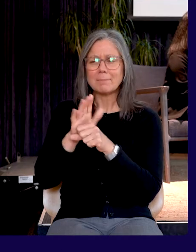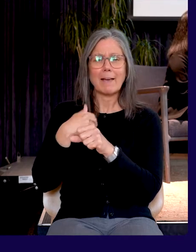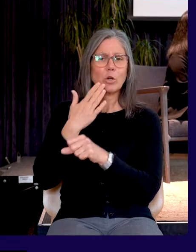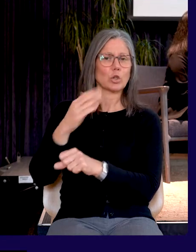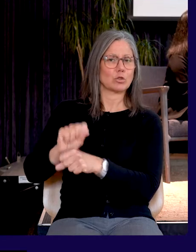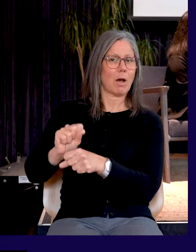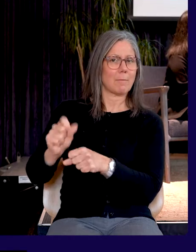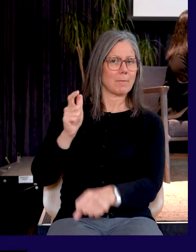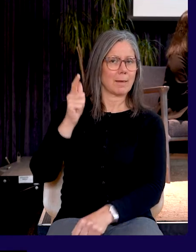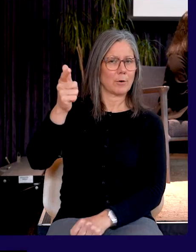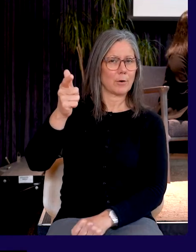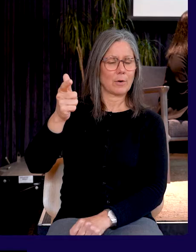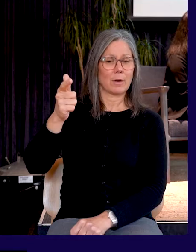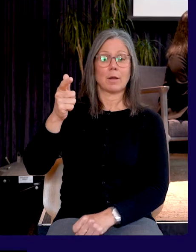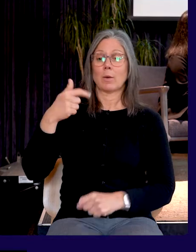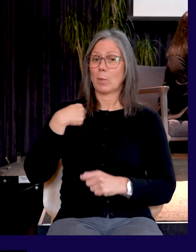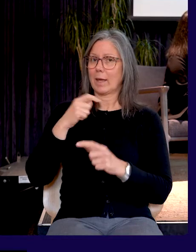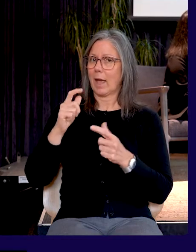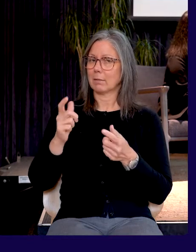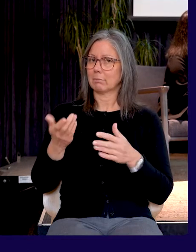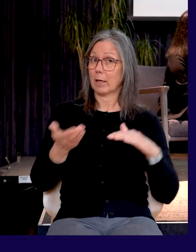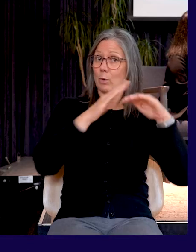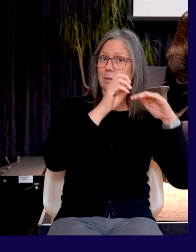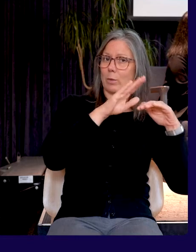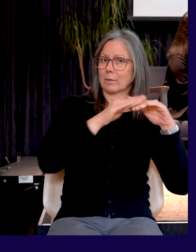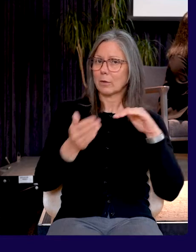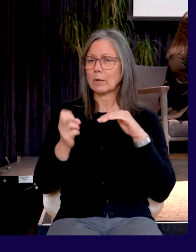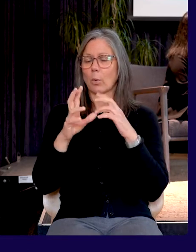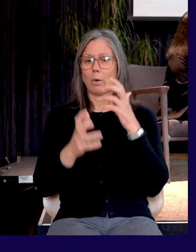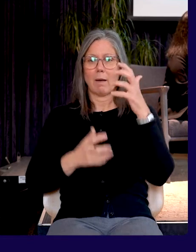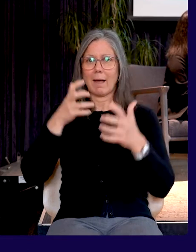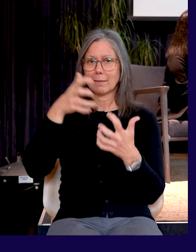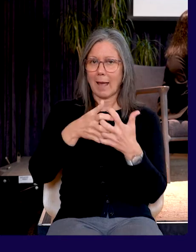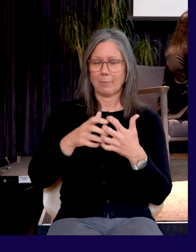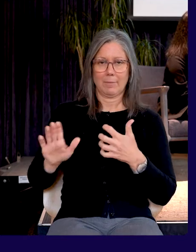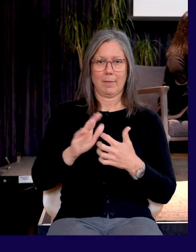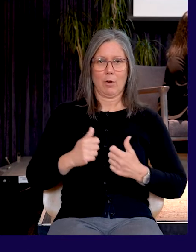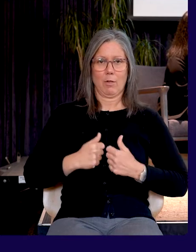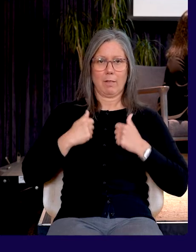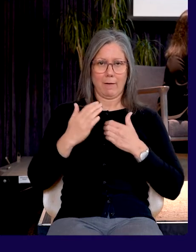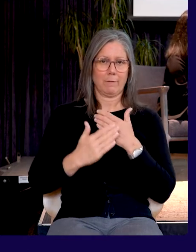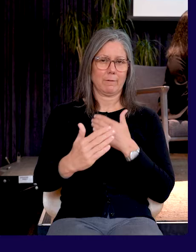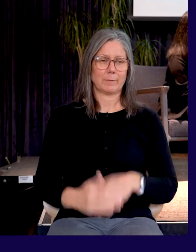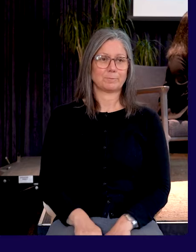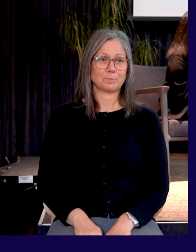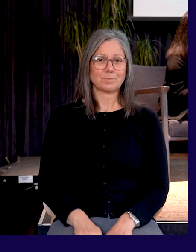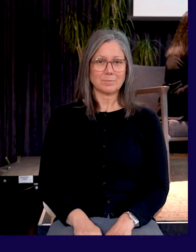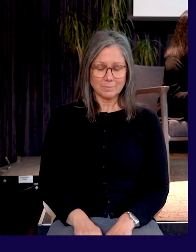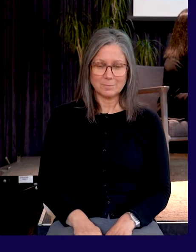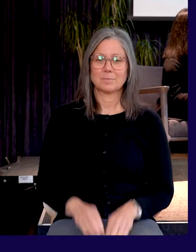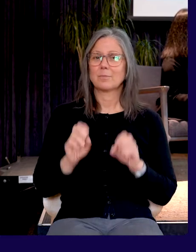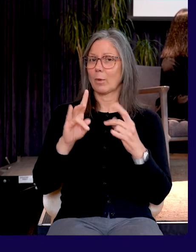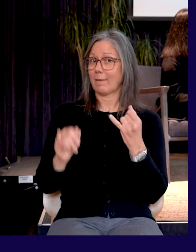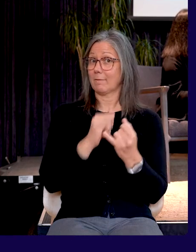that pipeline that we can, again, ratchet up and ratchet down and adapt to over the course of a lifetime. Thank you. All right,